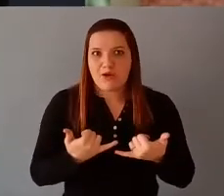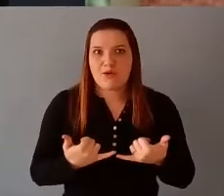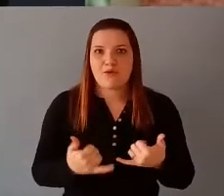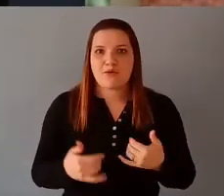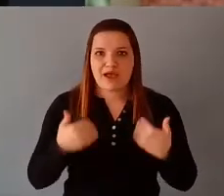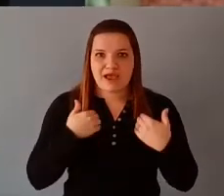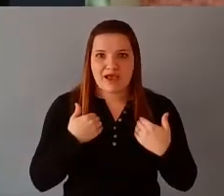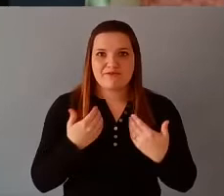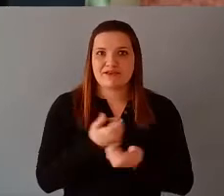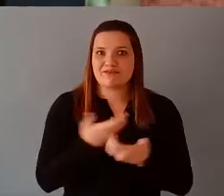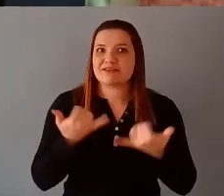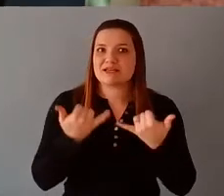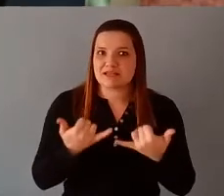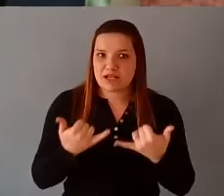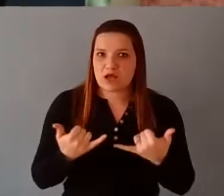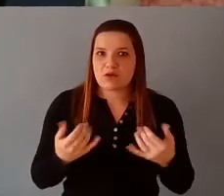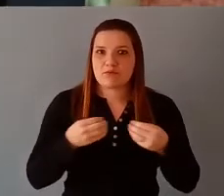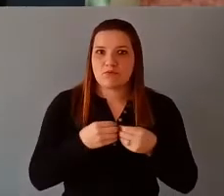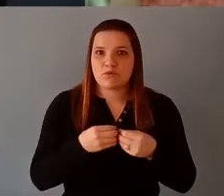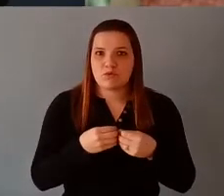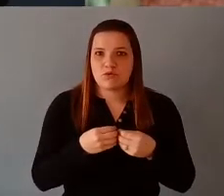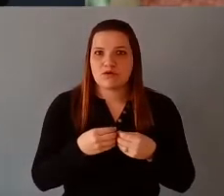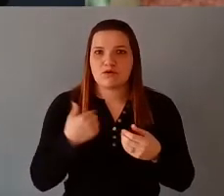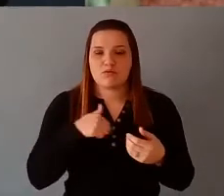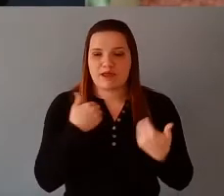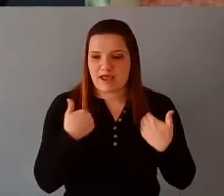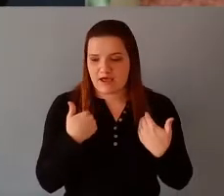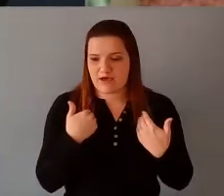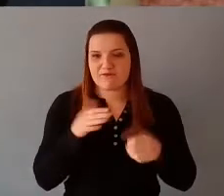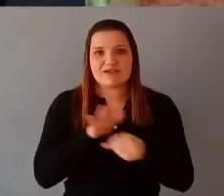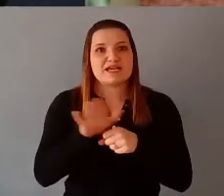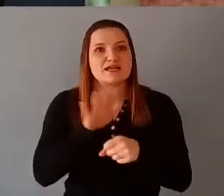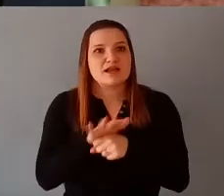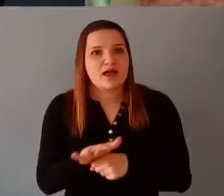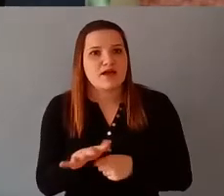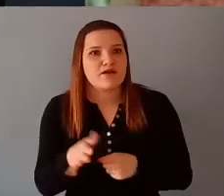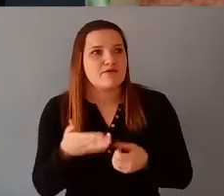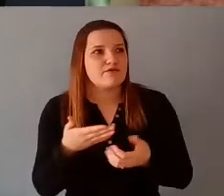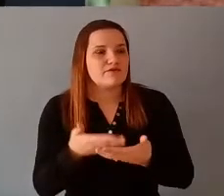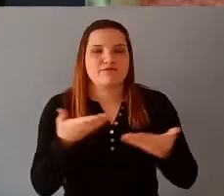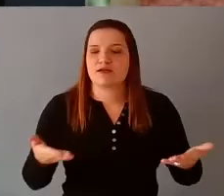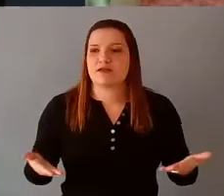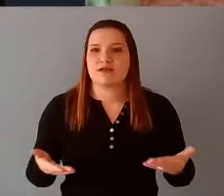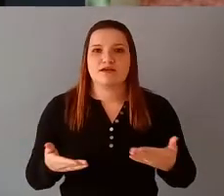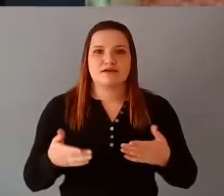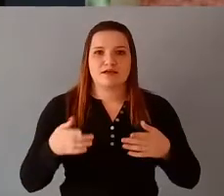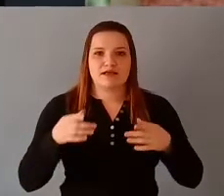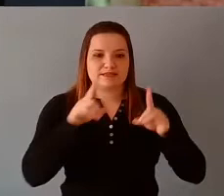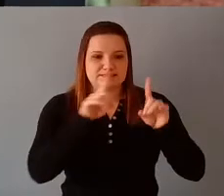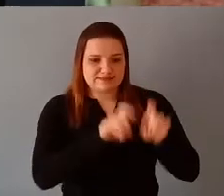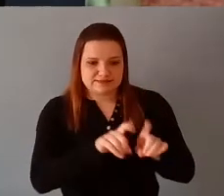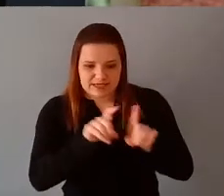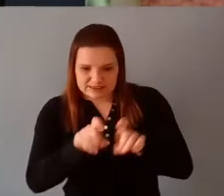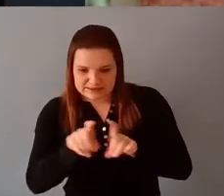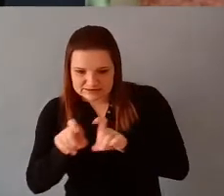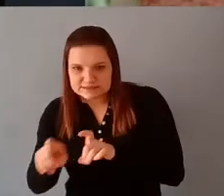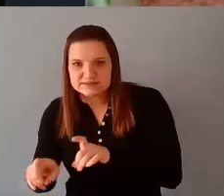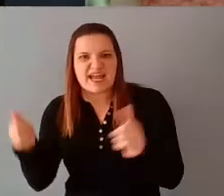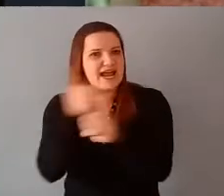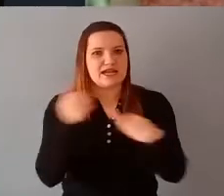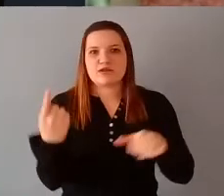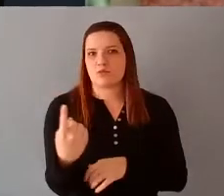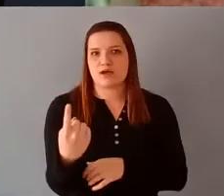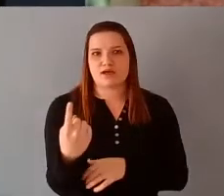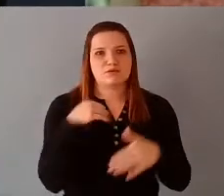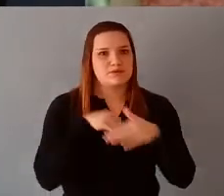ID Now, we now have enough supplies and analyzers to be able to test anybody that comes